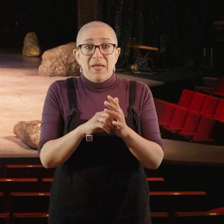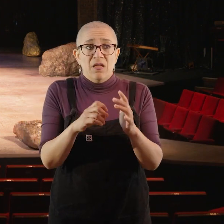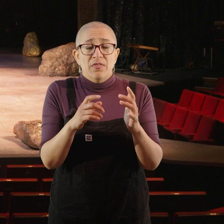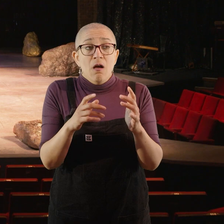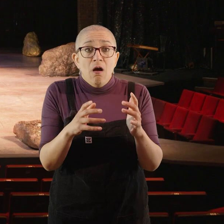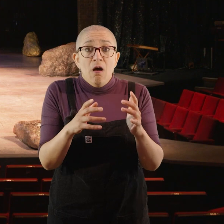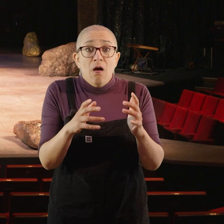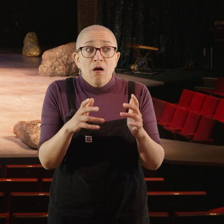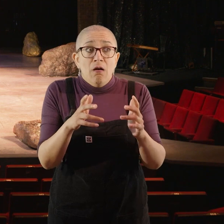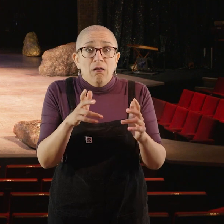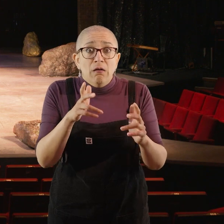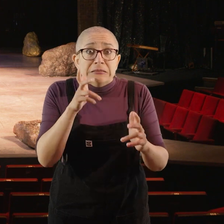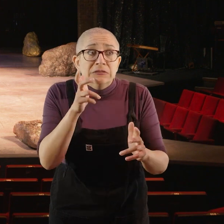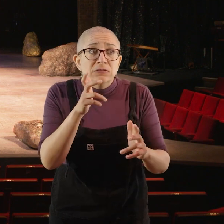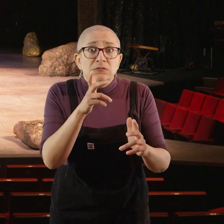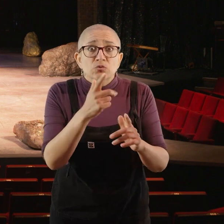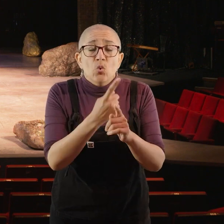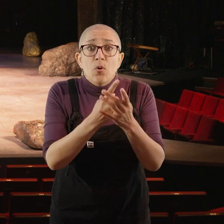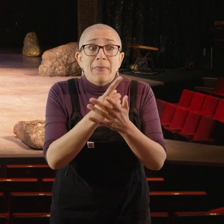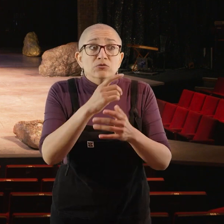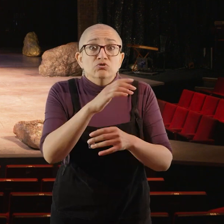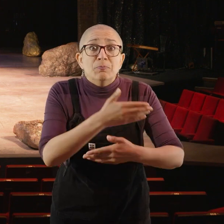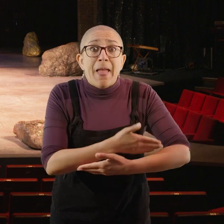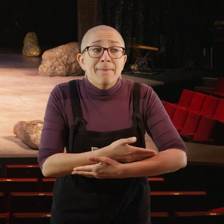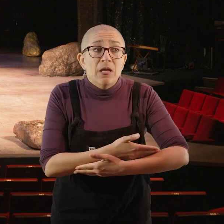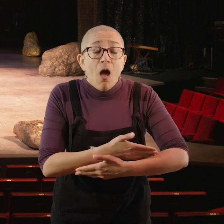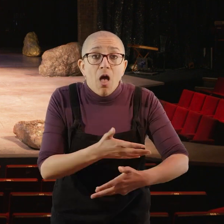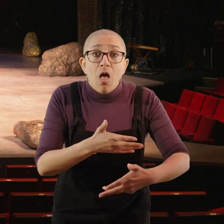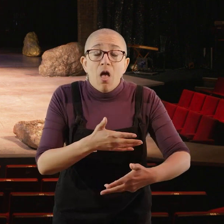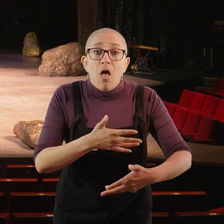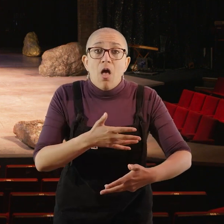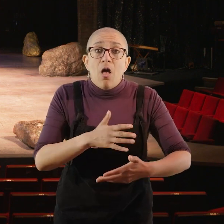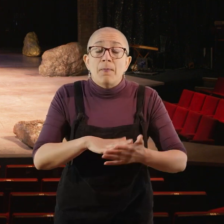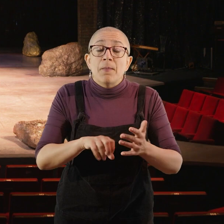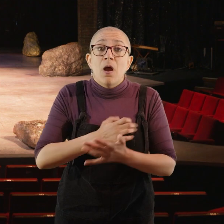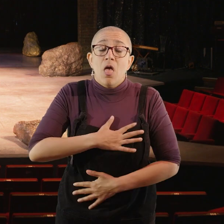of the child you weren't expecting. And then